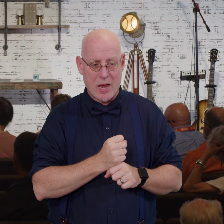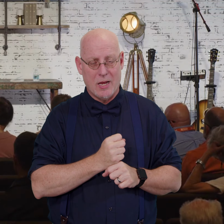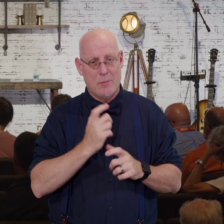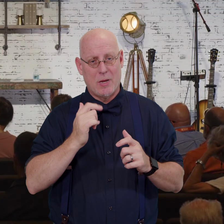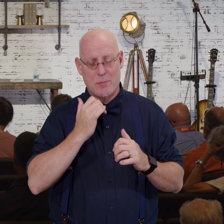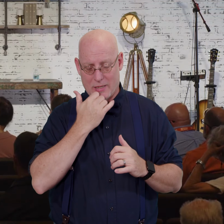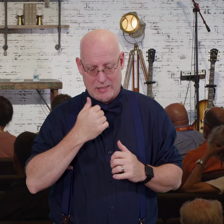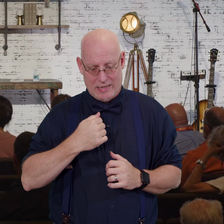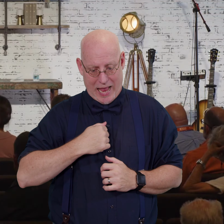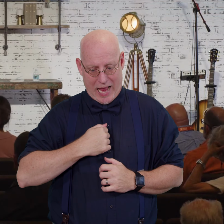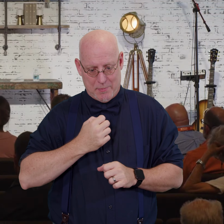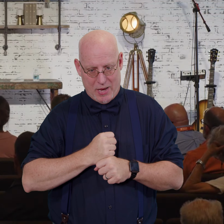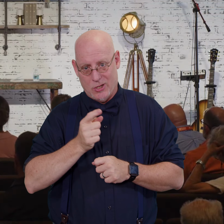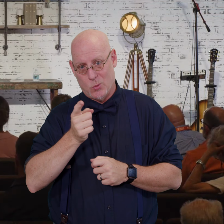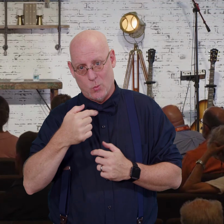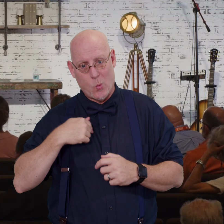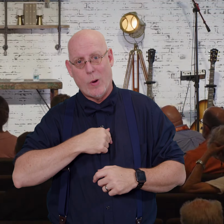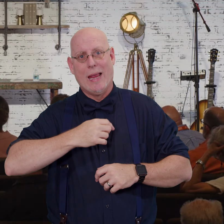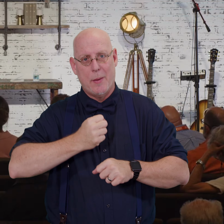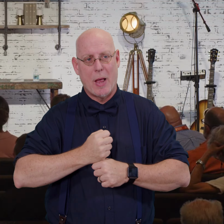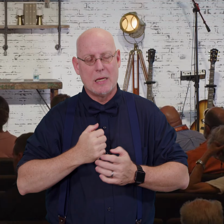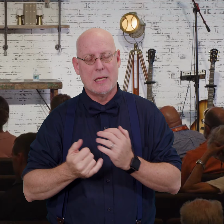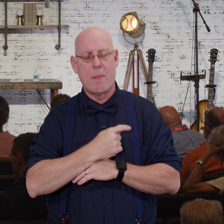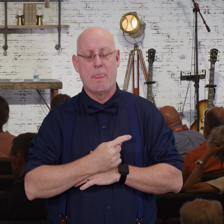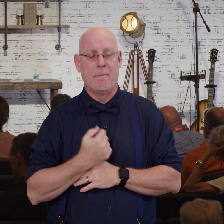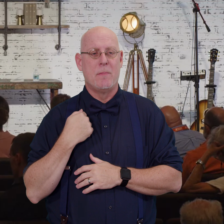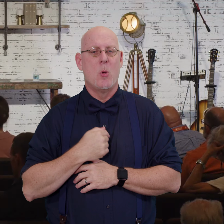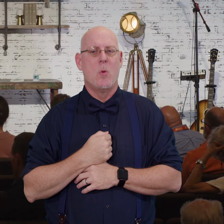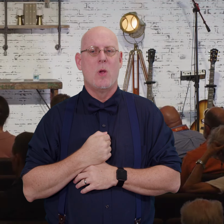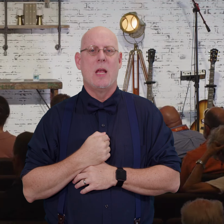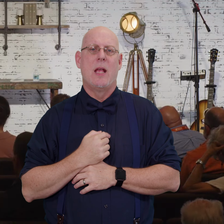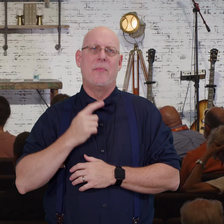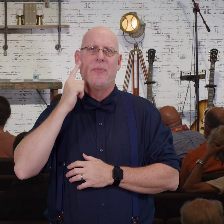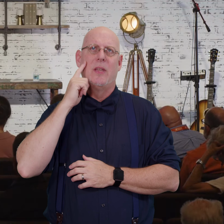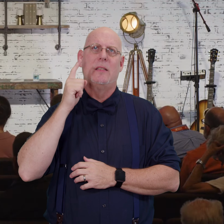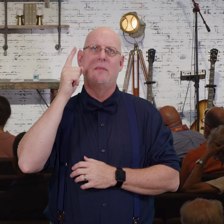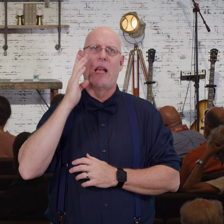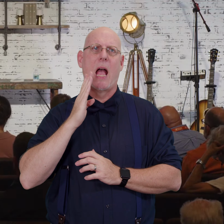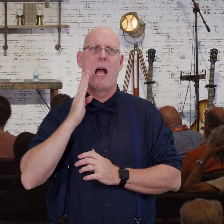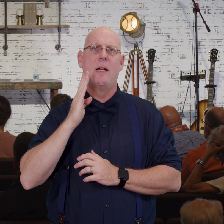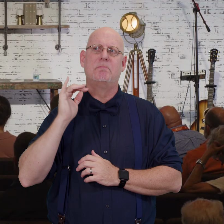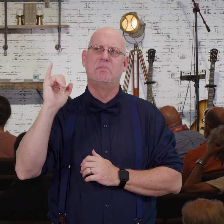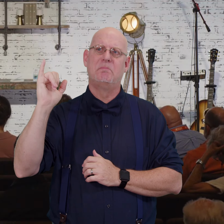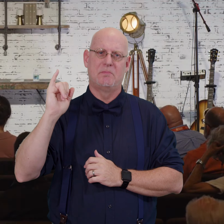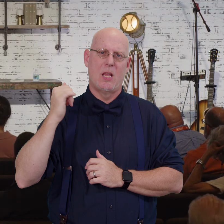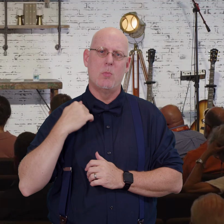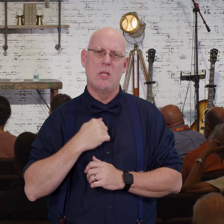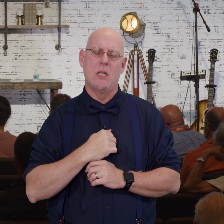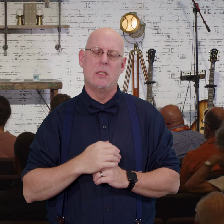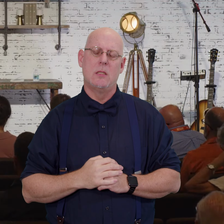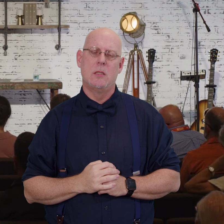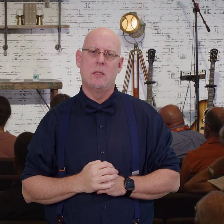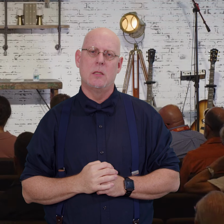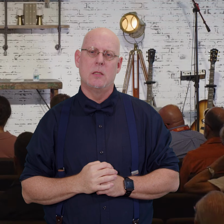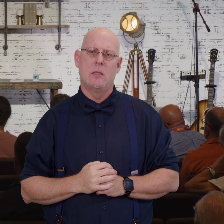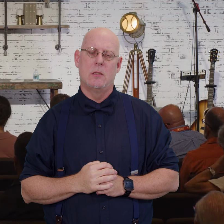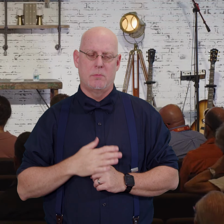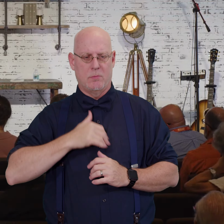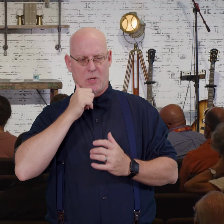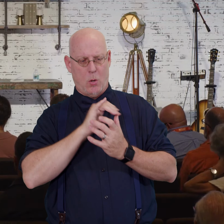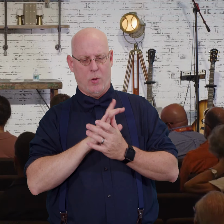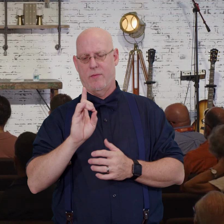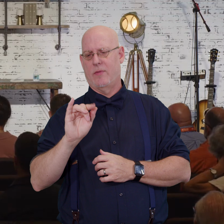gravest mistakes I make, and I think that we make today, is that we liken God to us. So